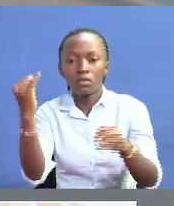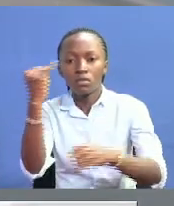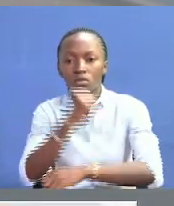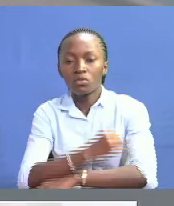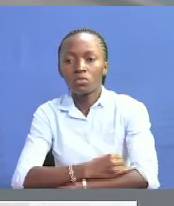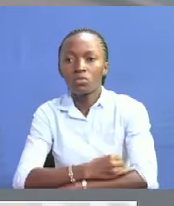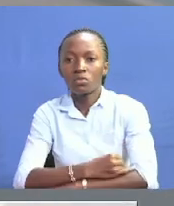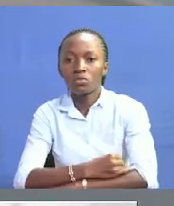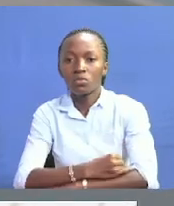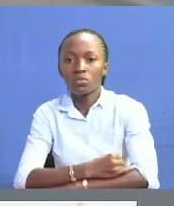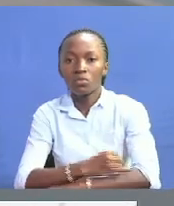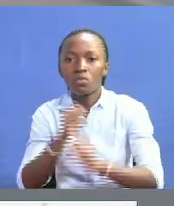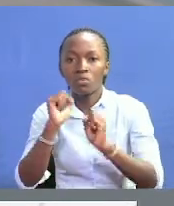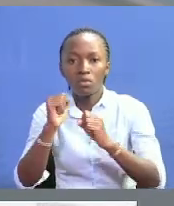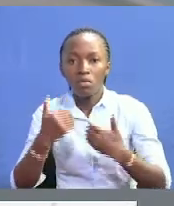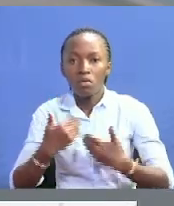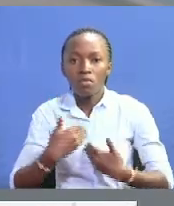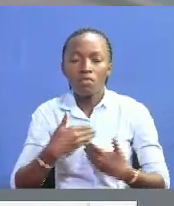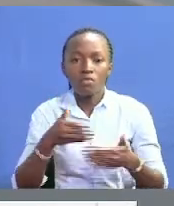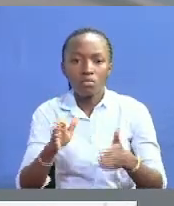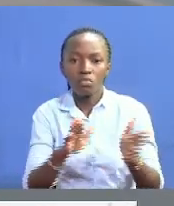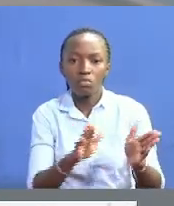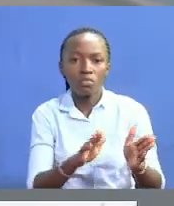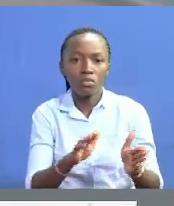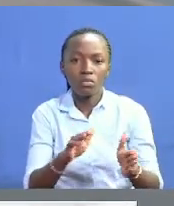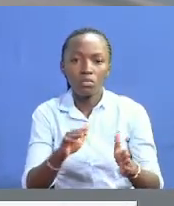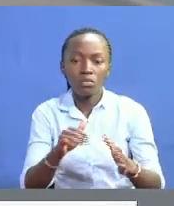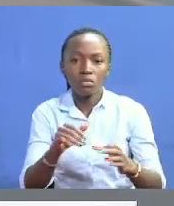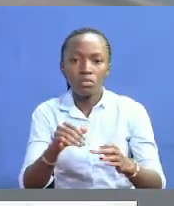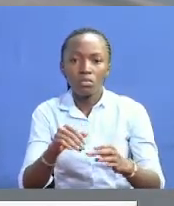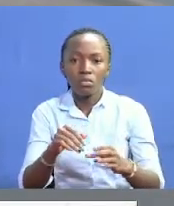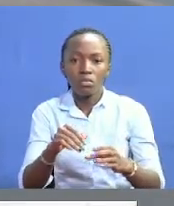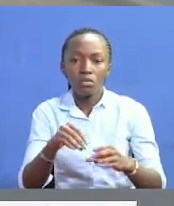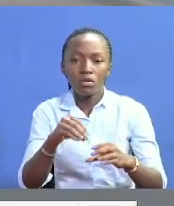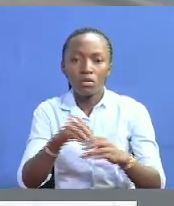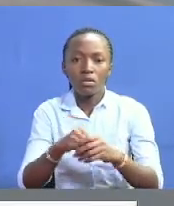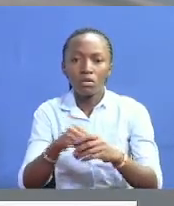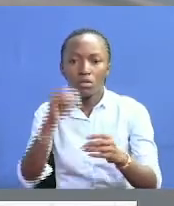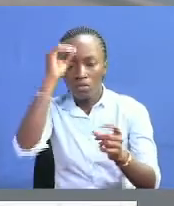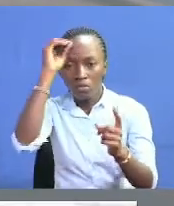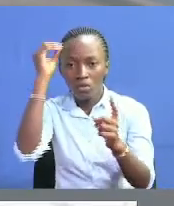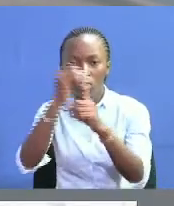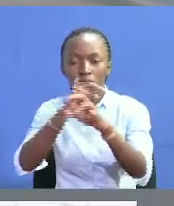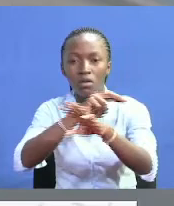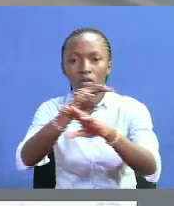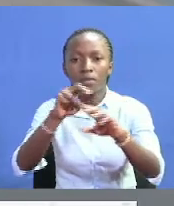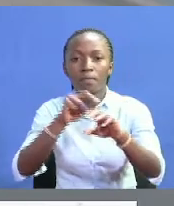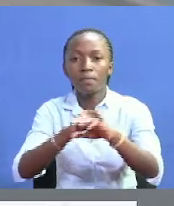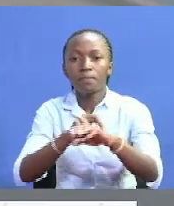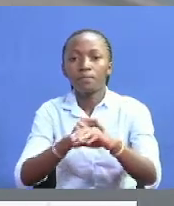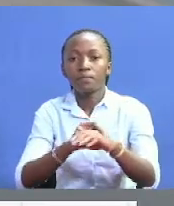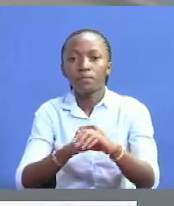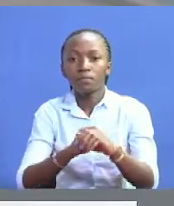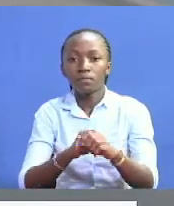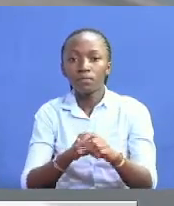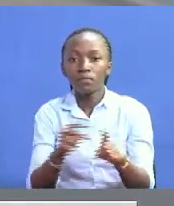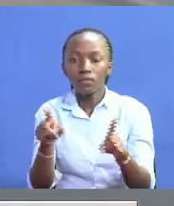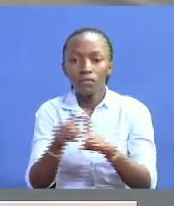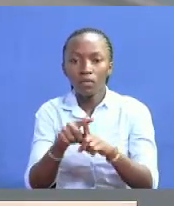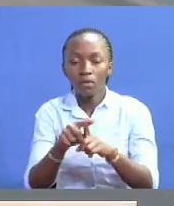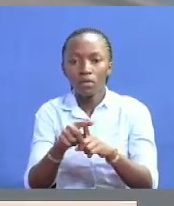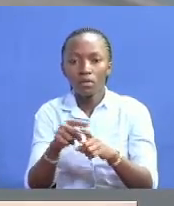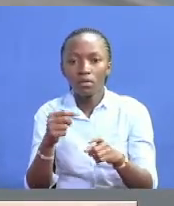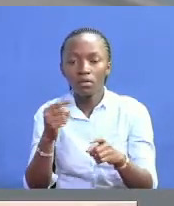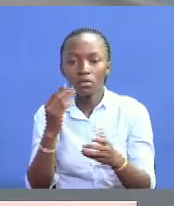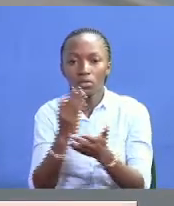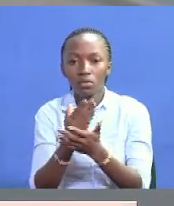a chance even to be part of the table and be able to shape the opinion nationally. Right. Again, also, it's a collaboration, because